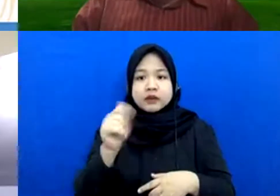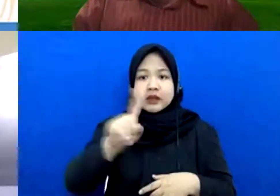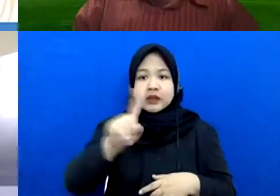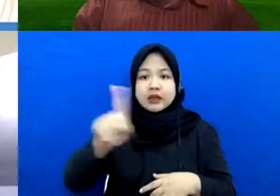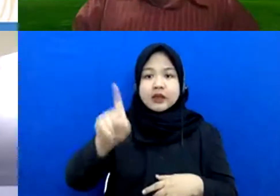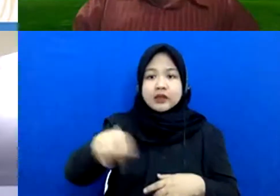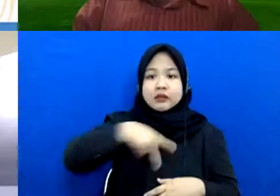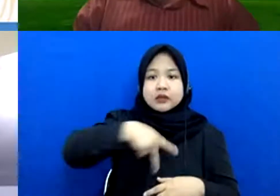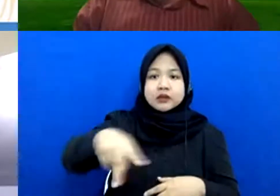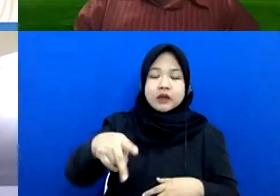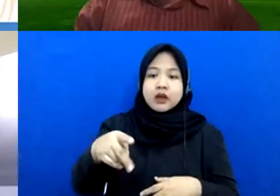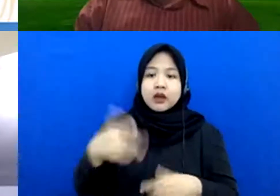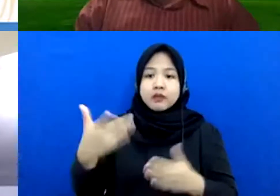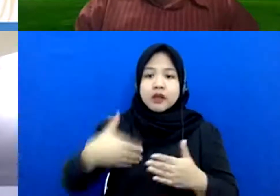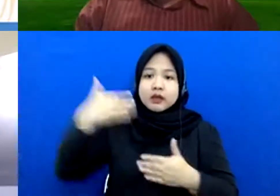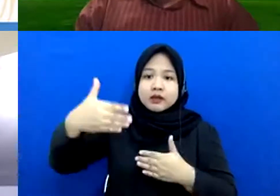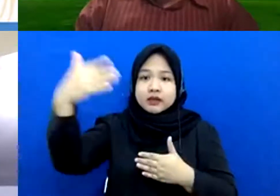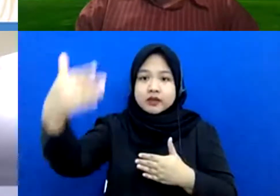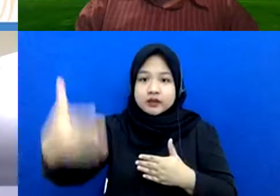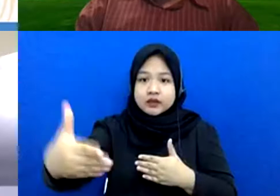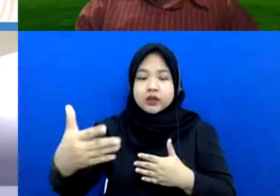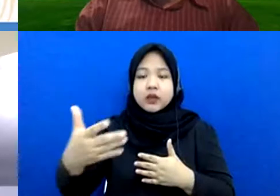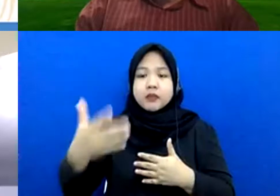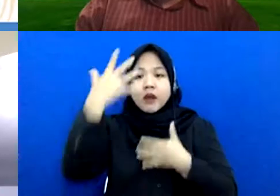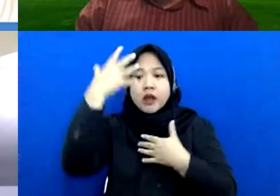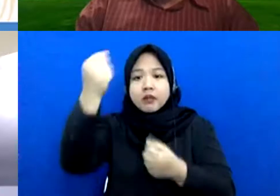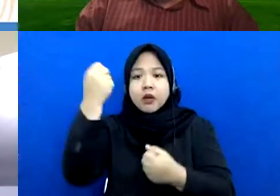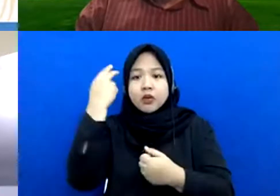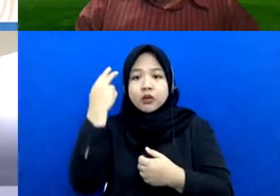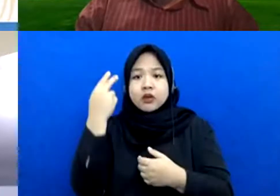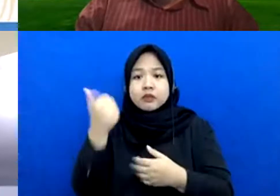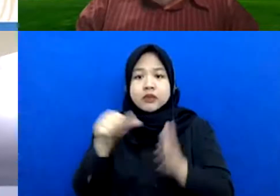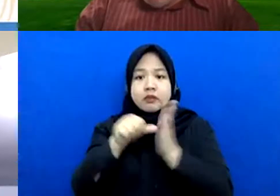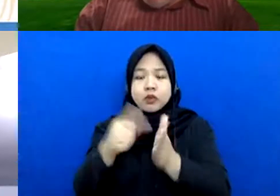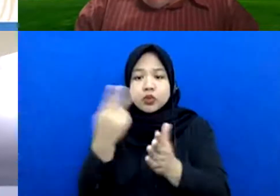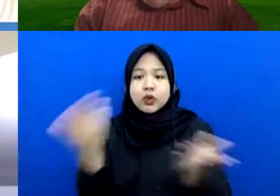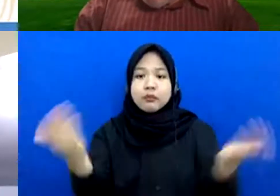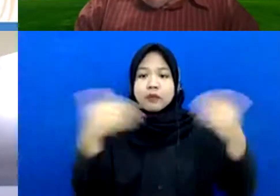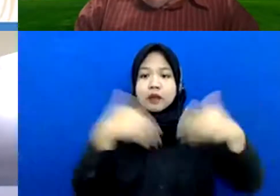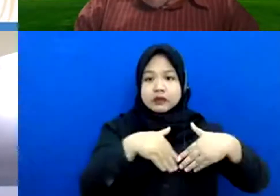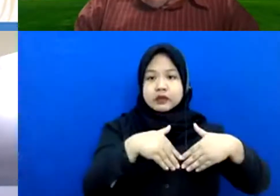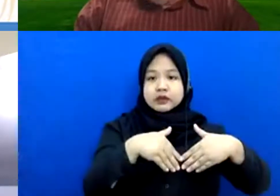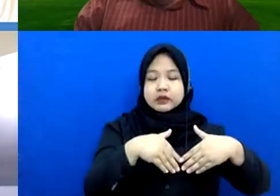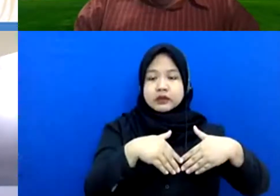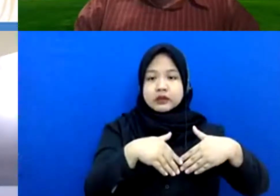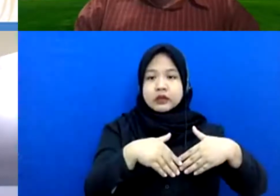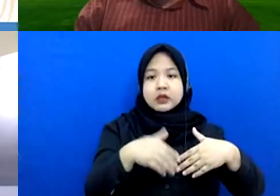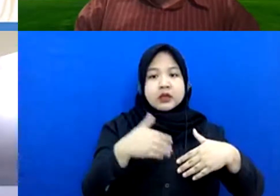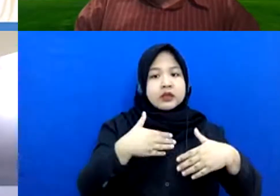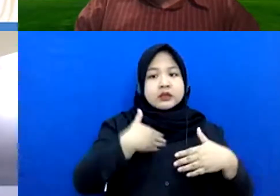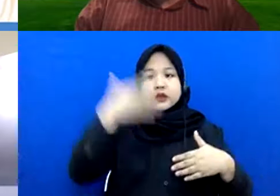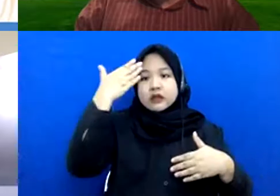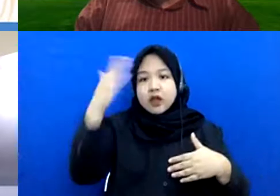they thought what you expected them would help them to return. I don't know whether you've got